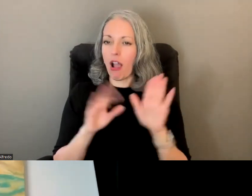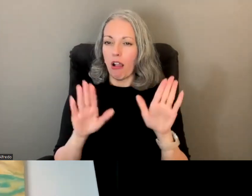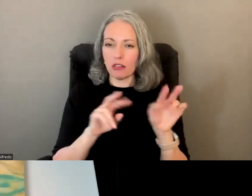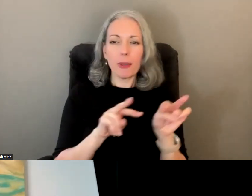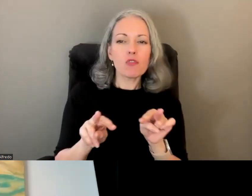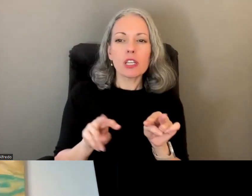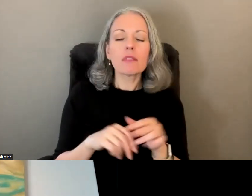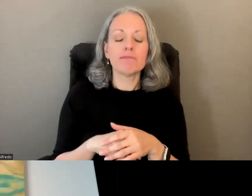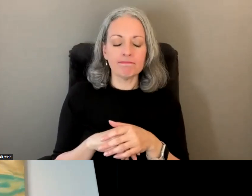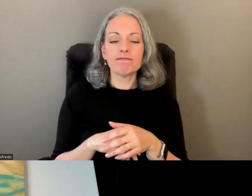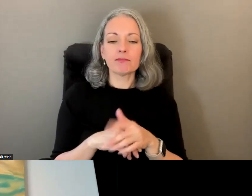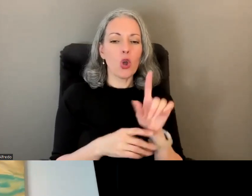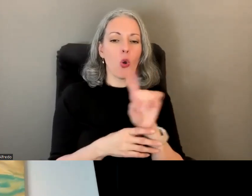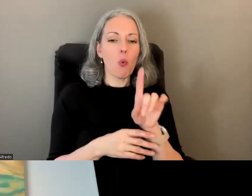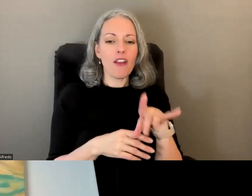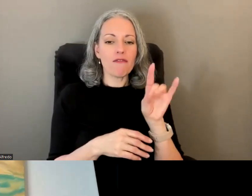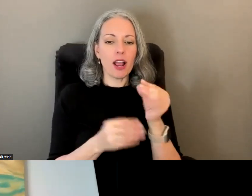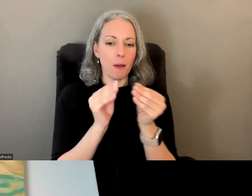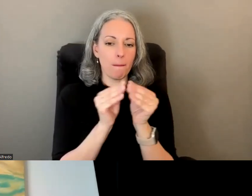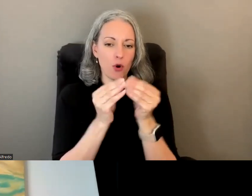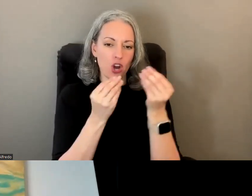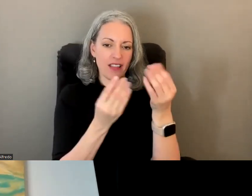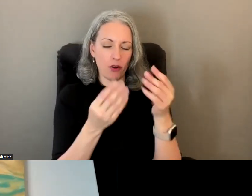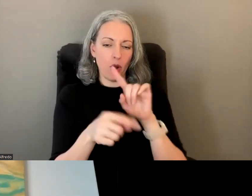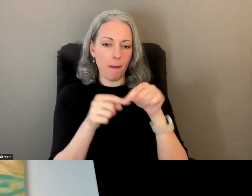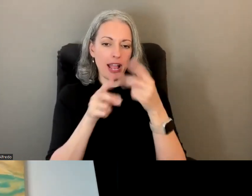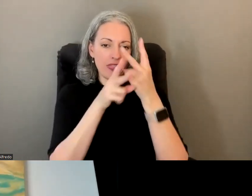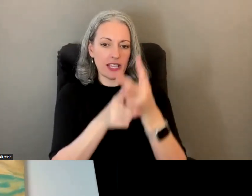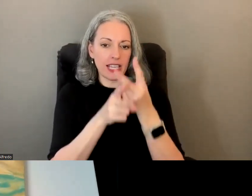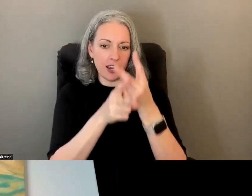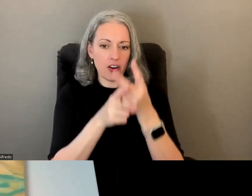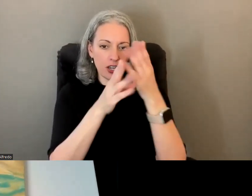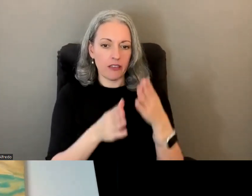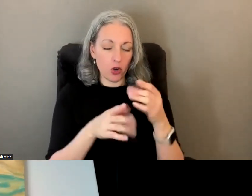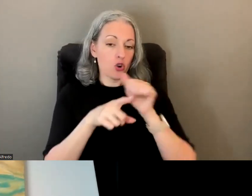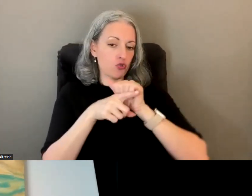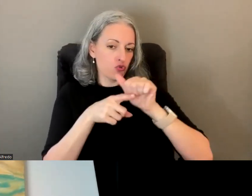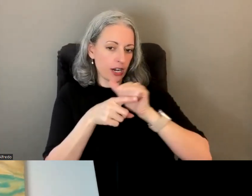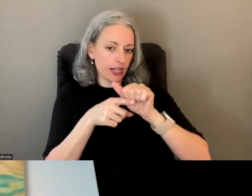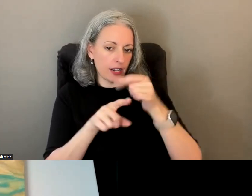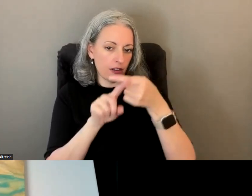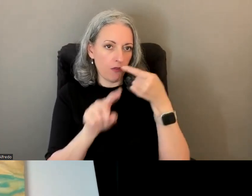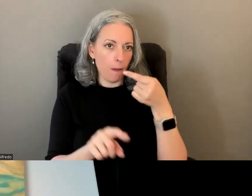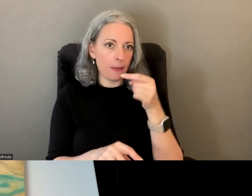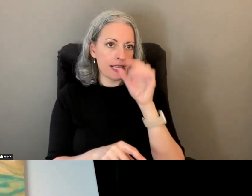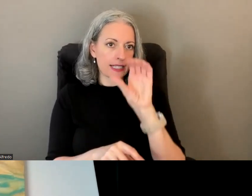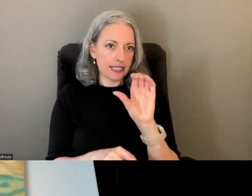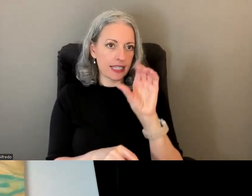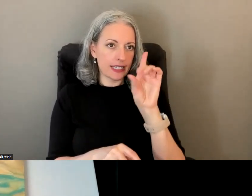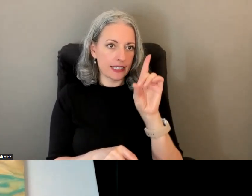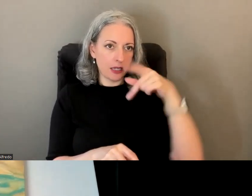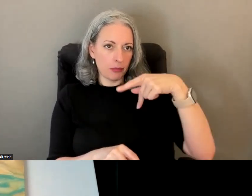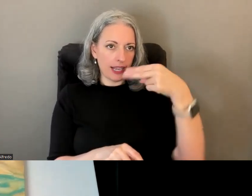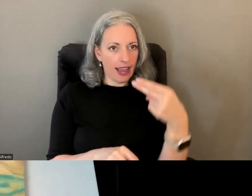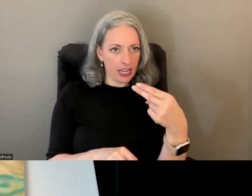You could just Where can we find more info about the caregiver training from CDPH? Was this different from CalGrow's